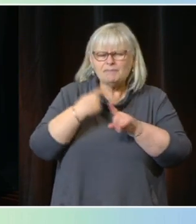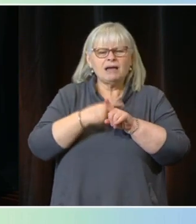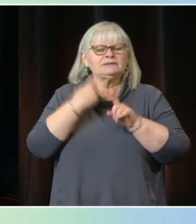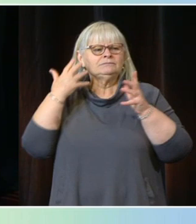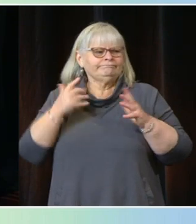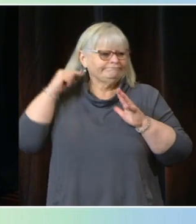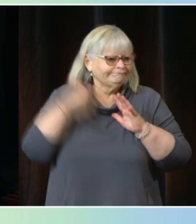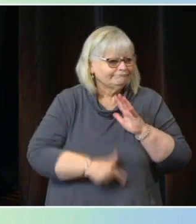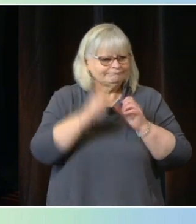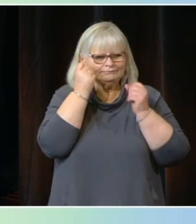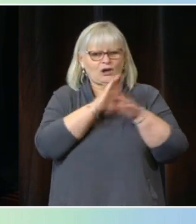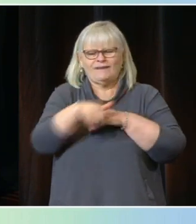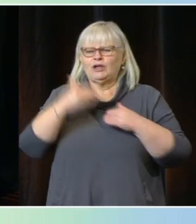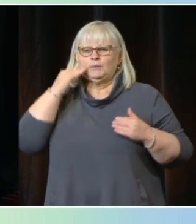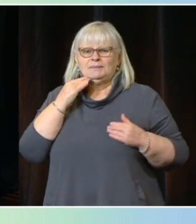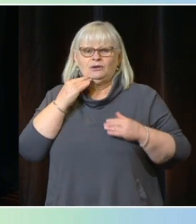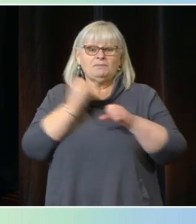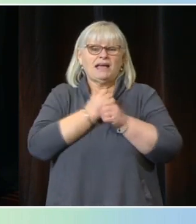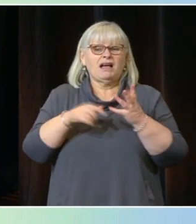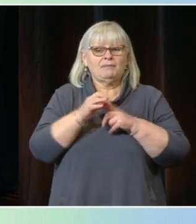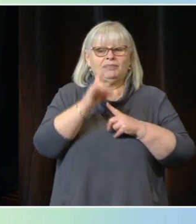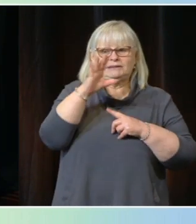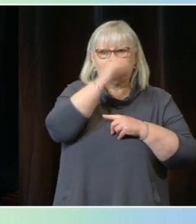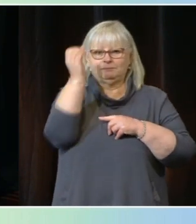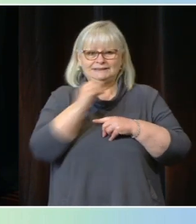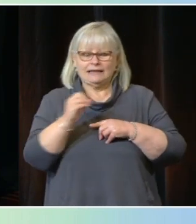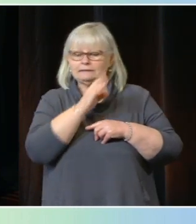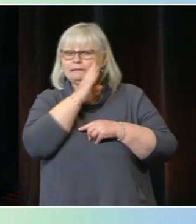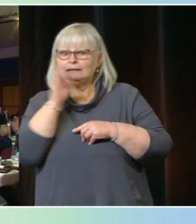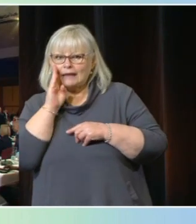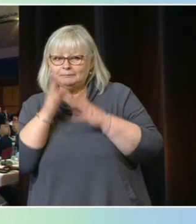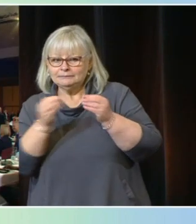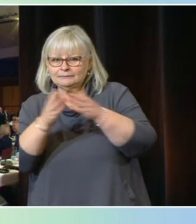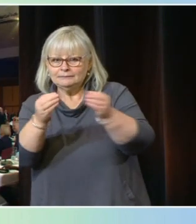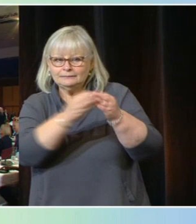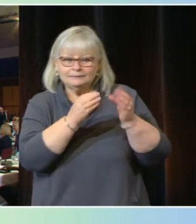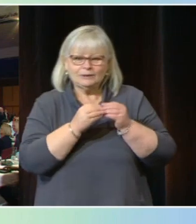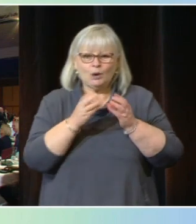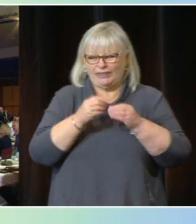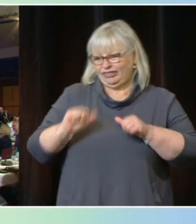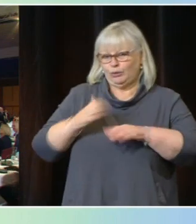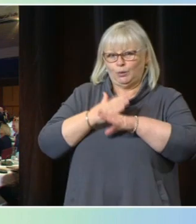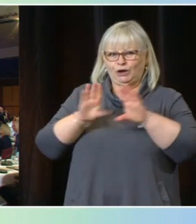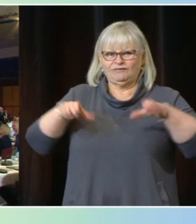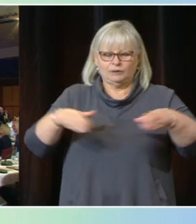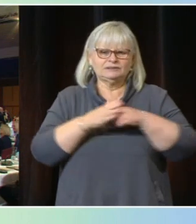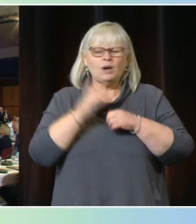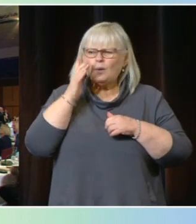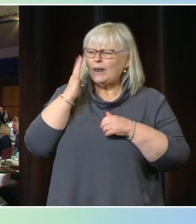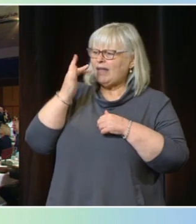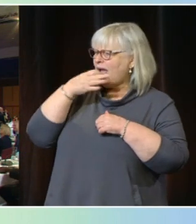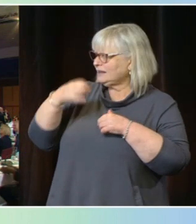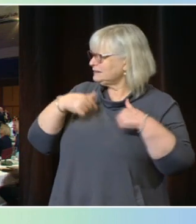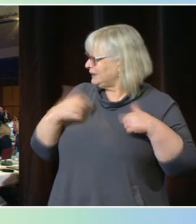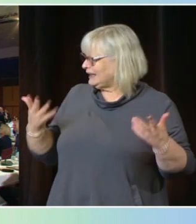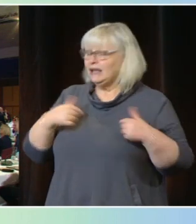who make up the 10 Gap in the workforce participation rate now when I was invited to take on this role